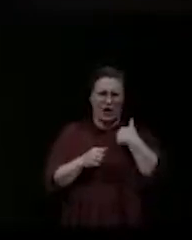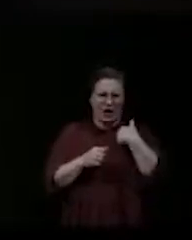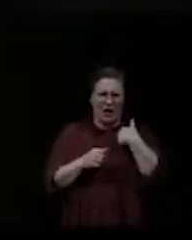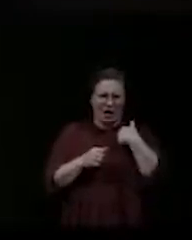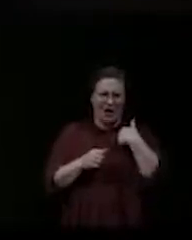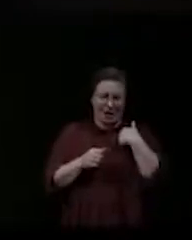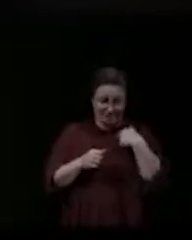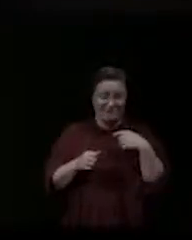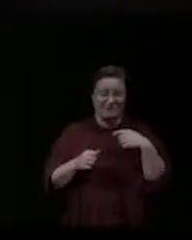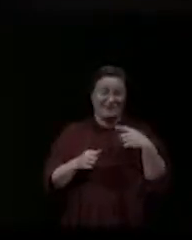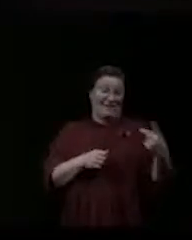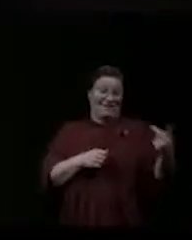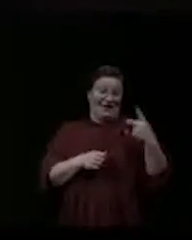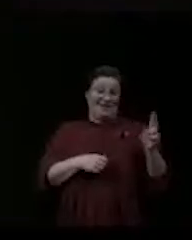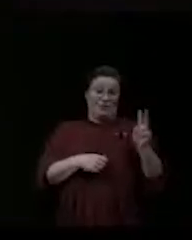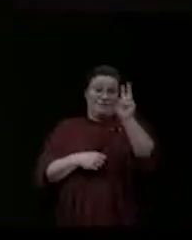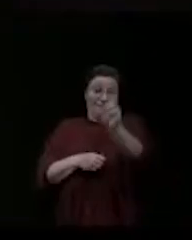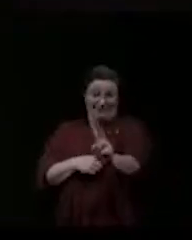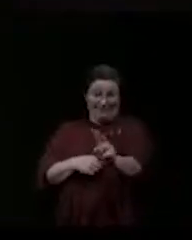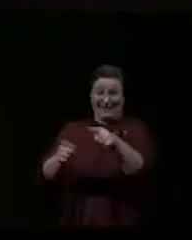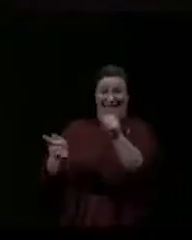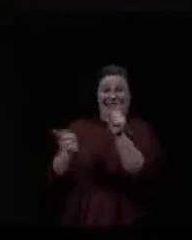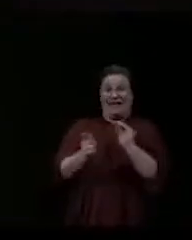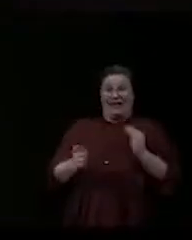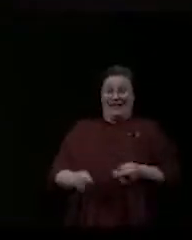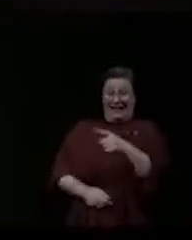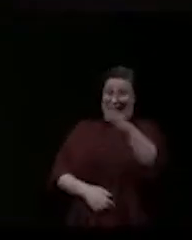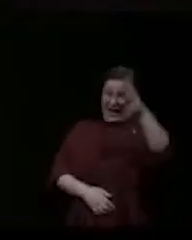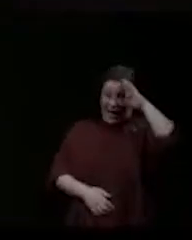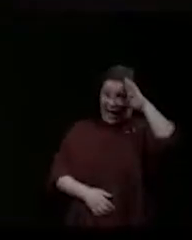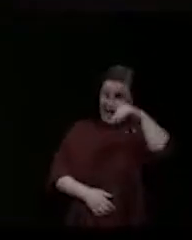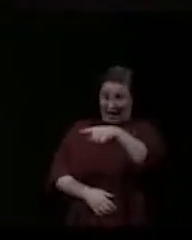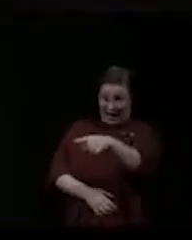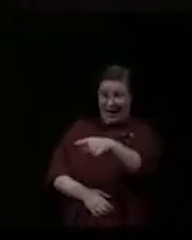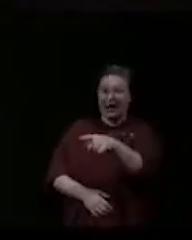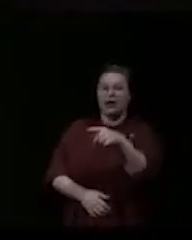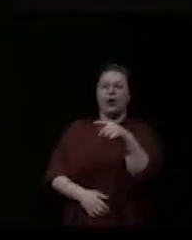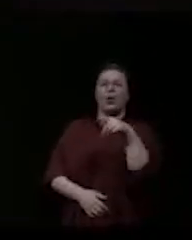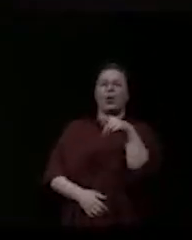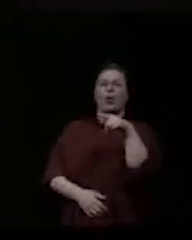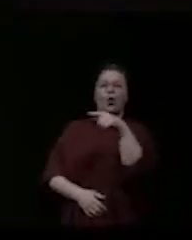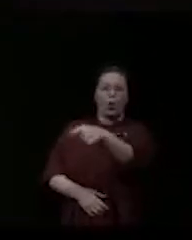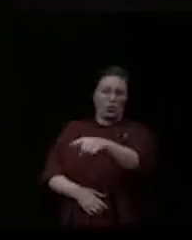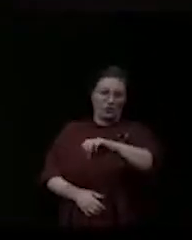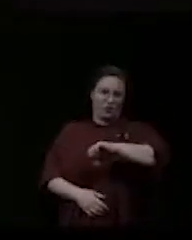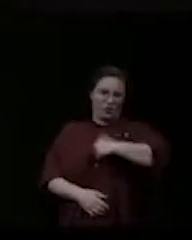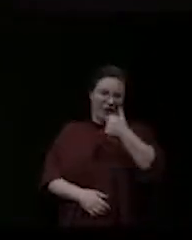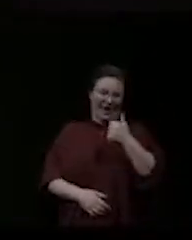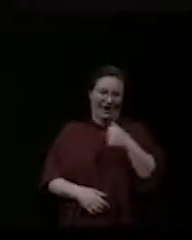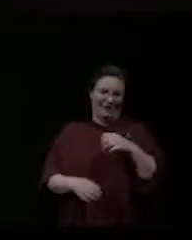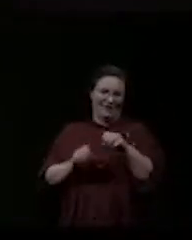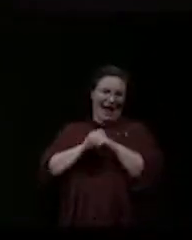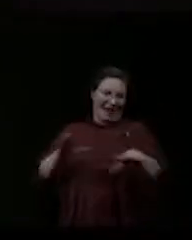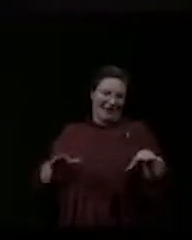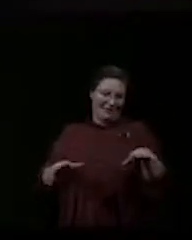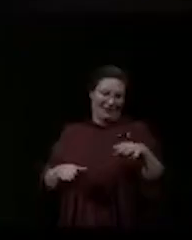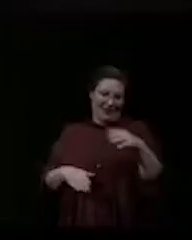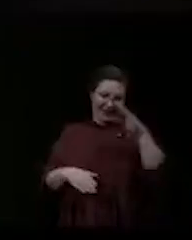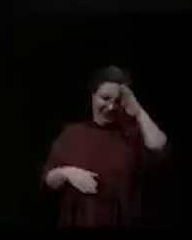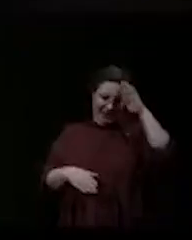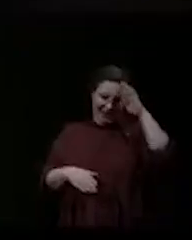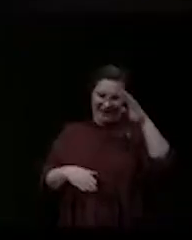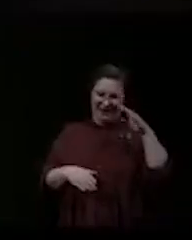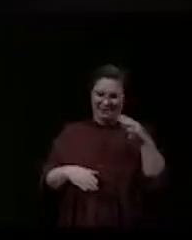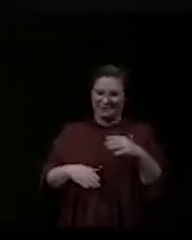And she was a doctor. And she was a GP, and she did a